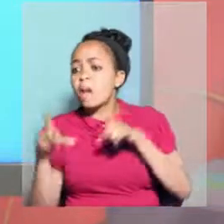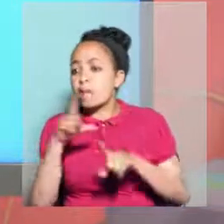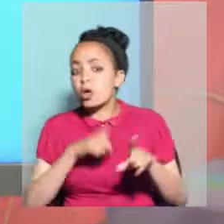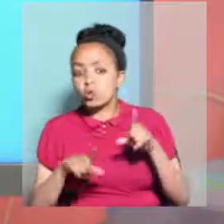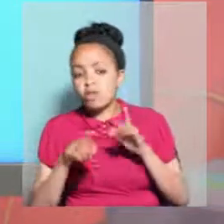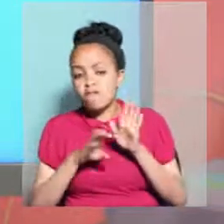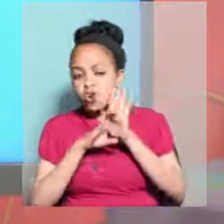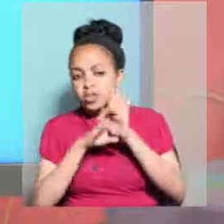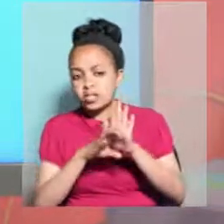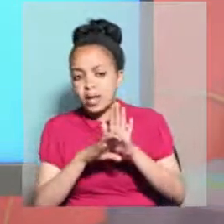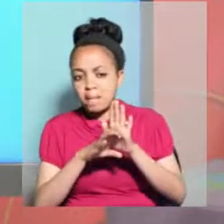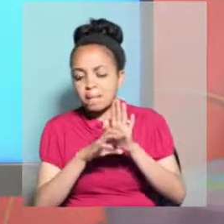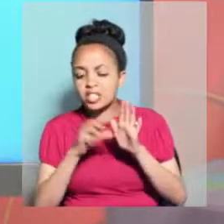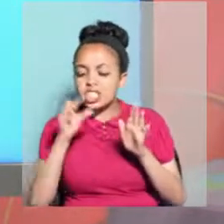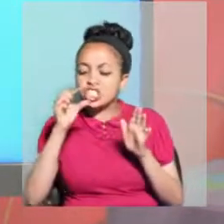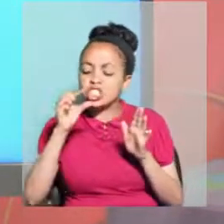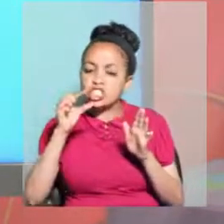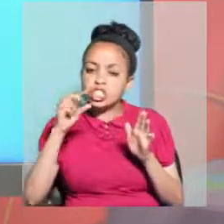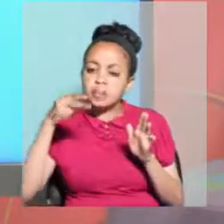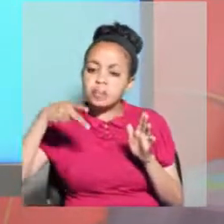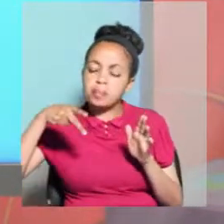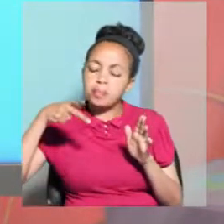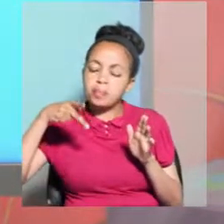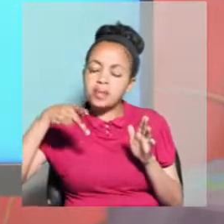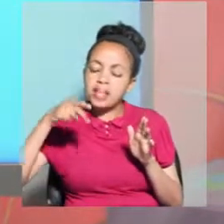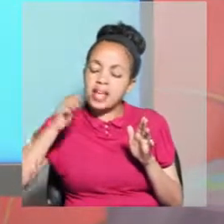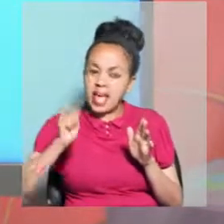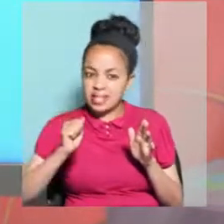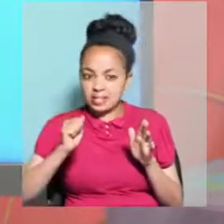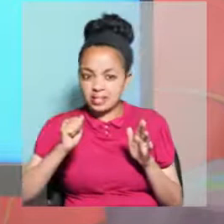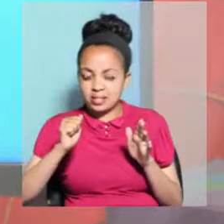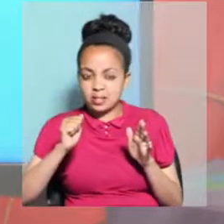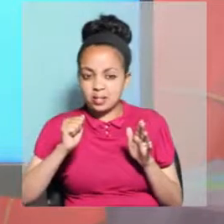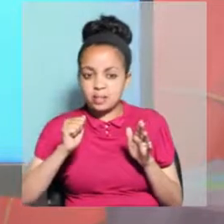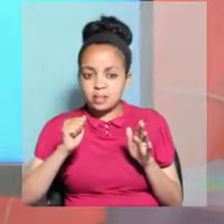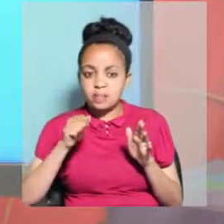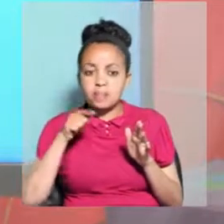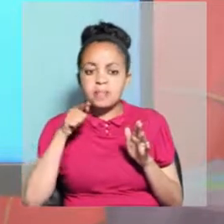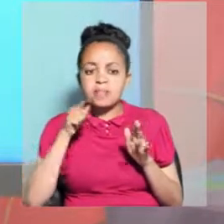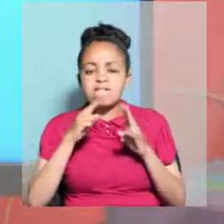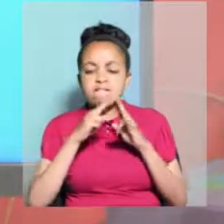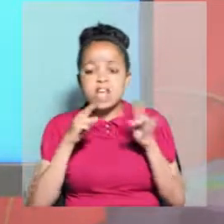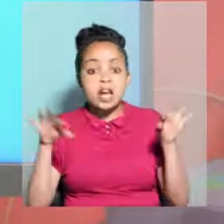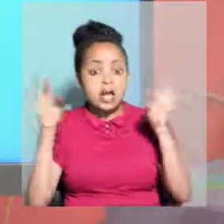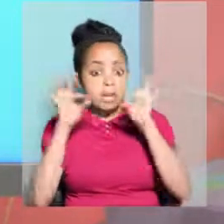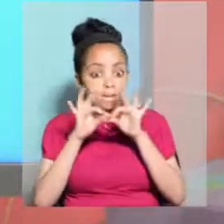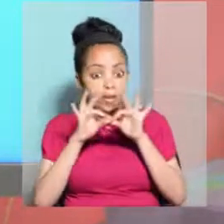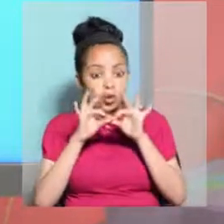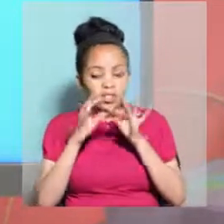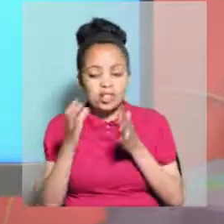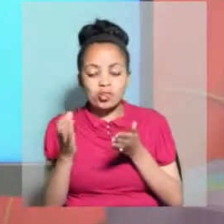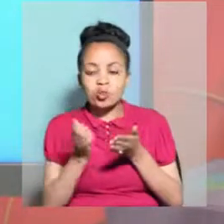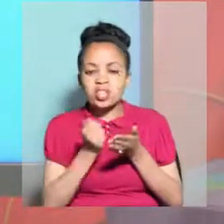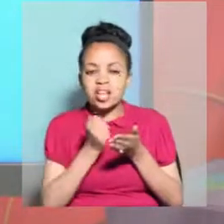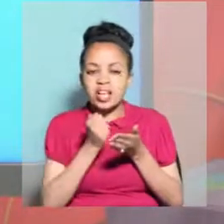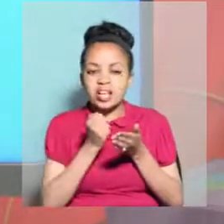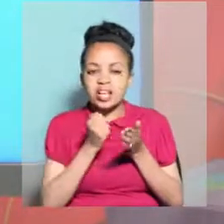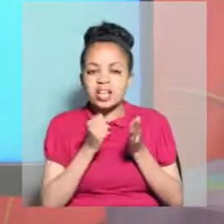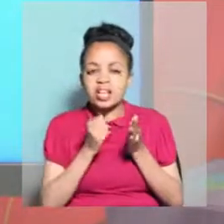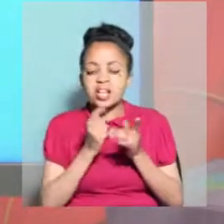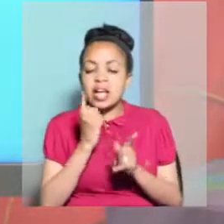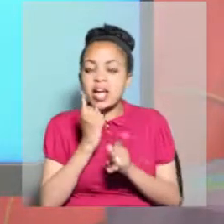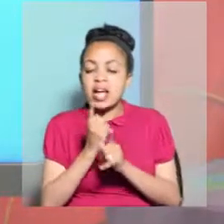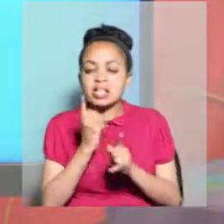example, GPS, which I mean Global Positioning System, very important to take an